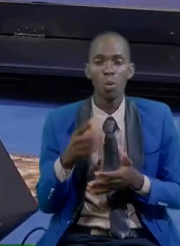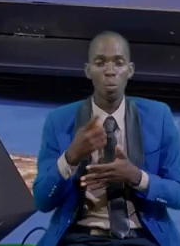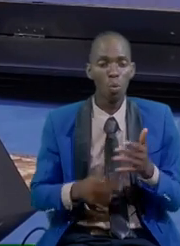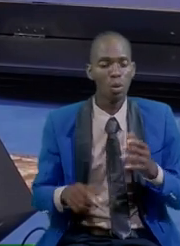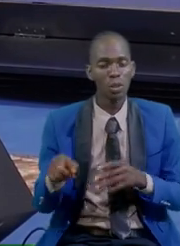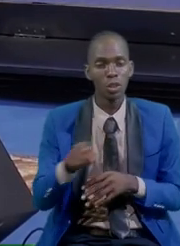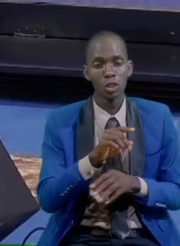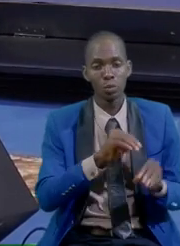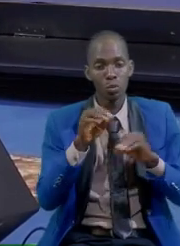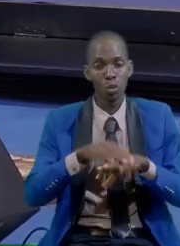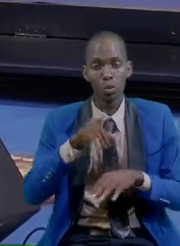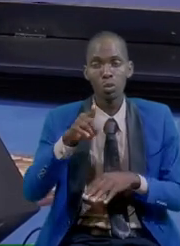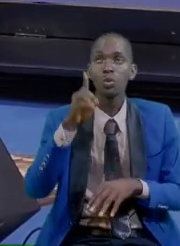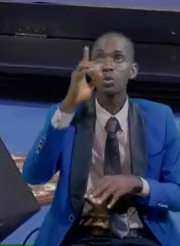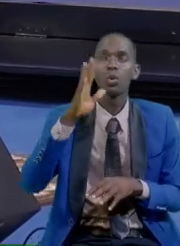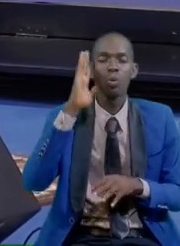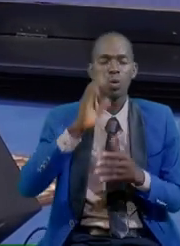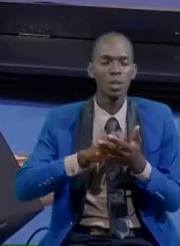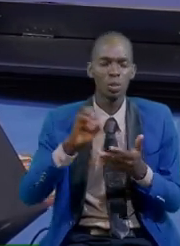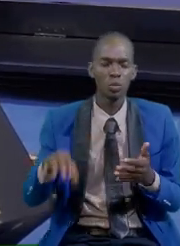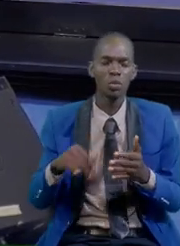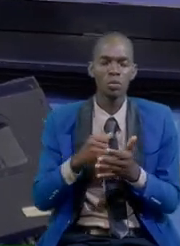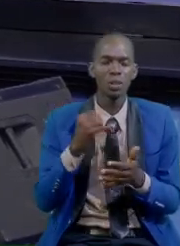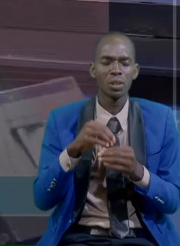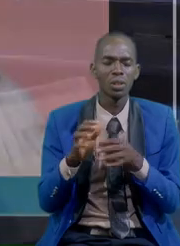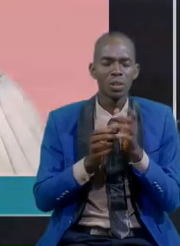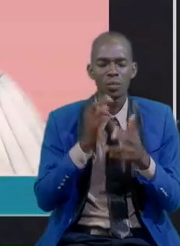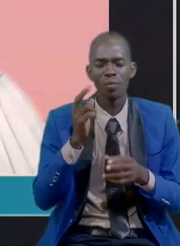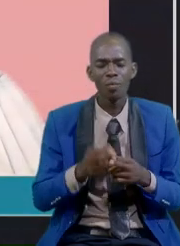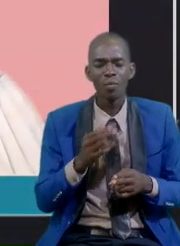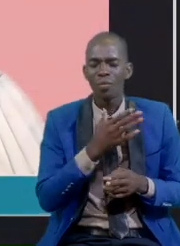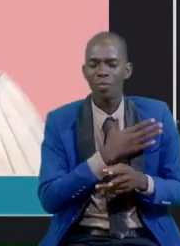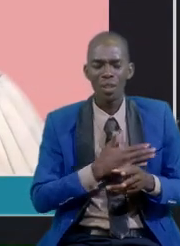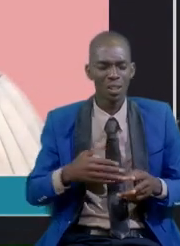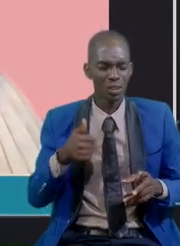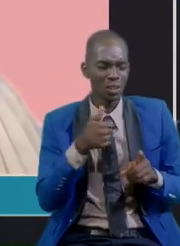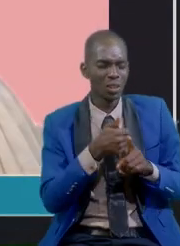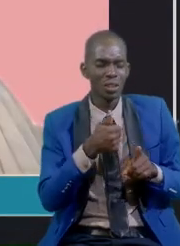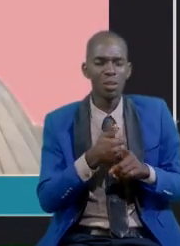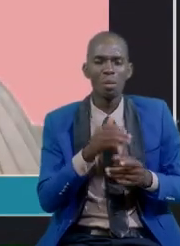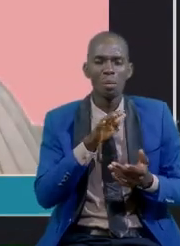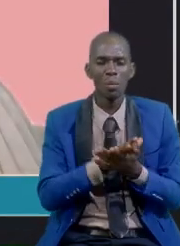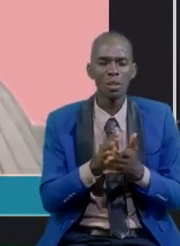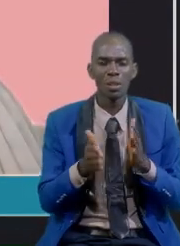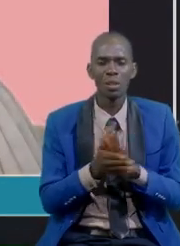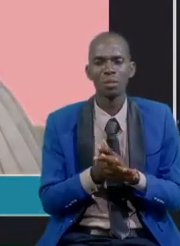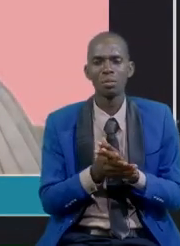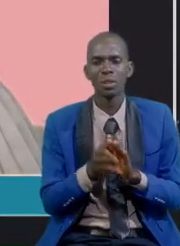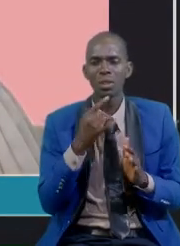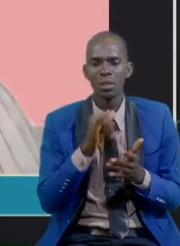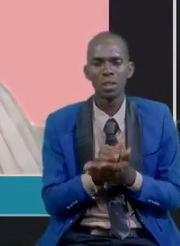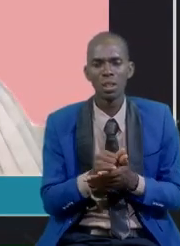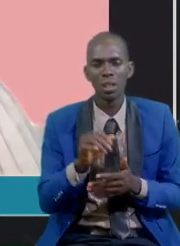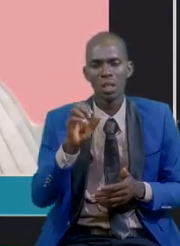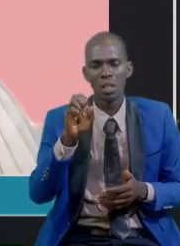will remove. And eventually, he himself, he came, he said, sirs, he called them